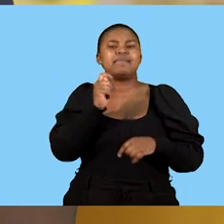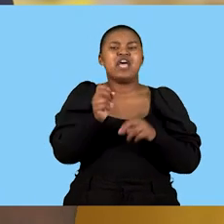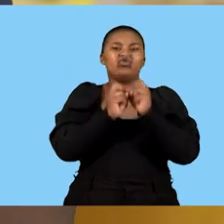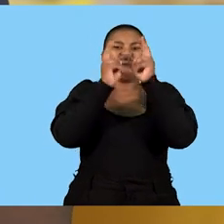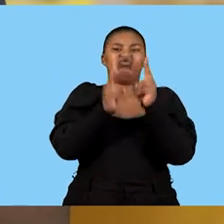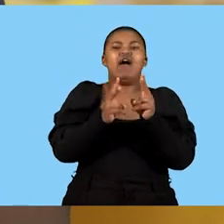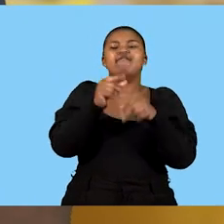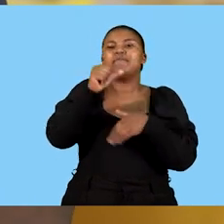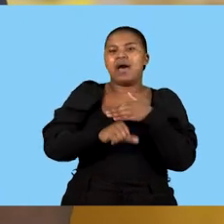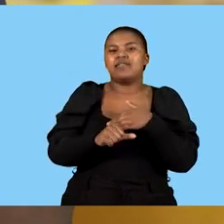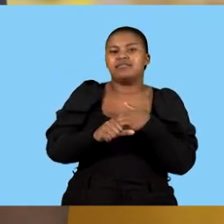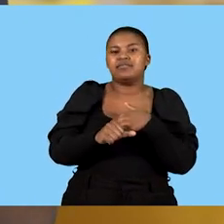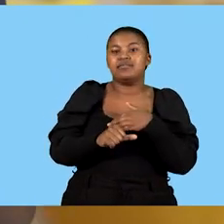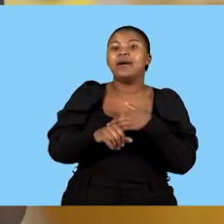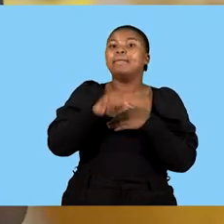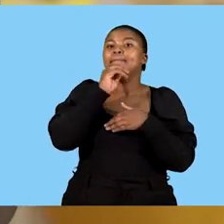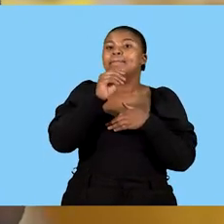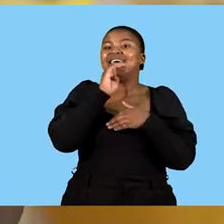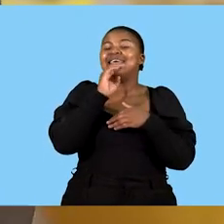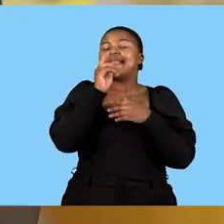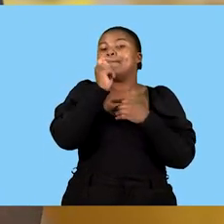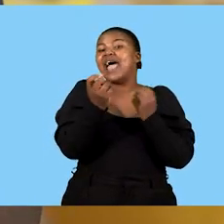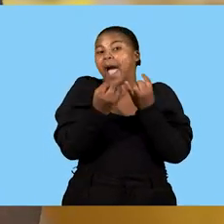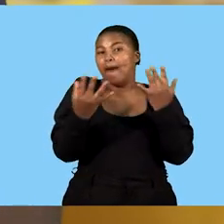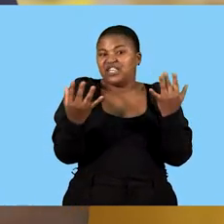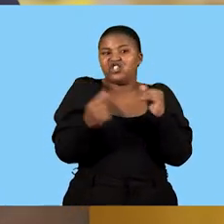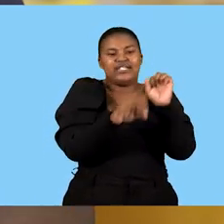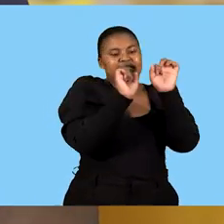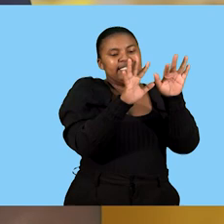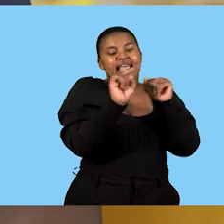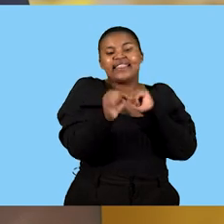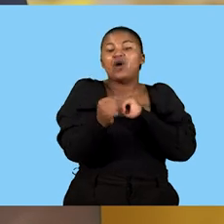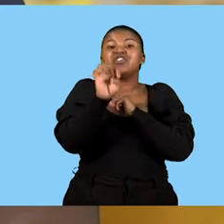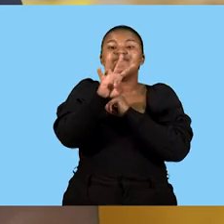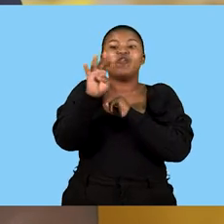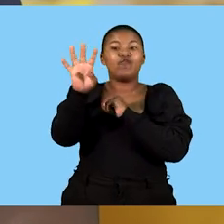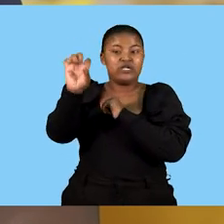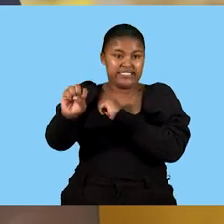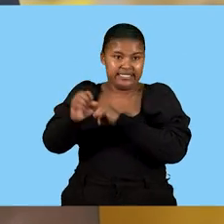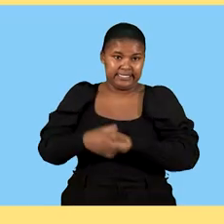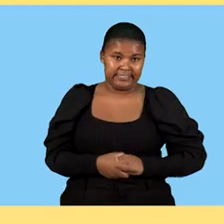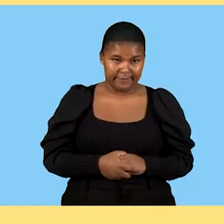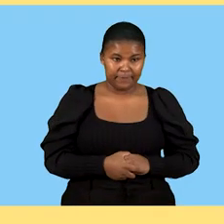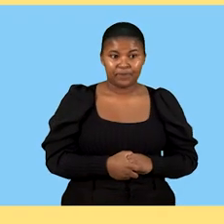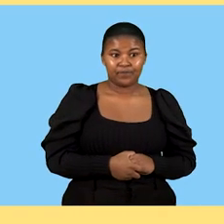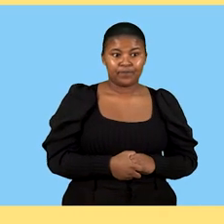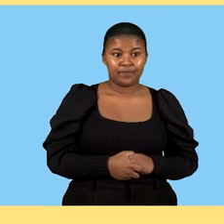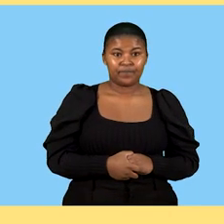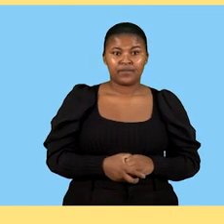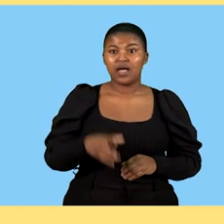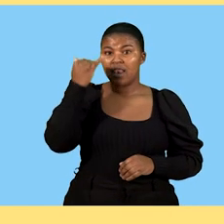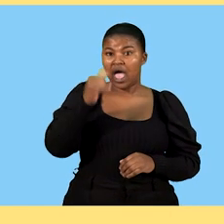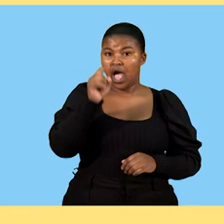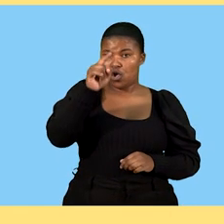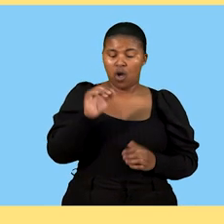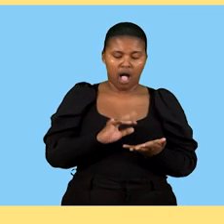money, so we consider it an asset. We must still receive it. So I'll come here, then I'll debit accrued income. I'll